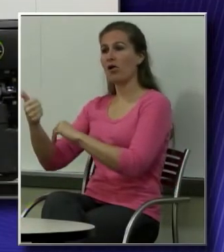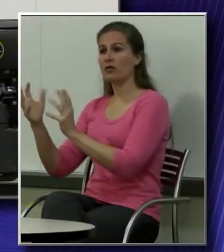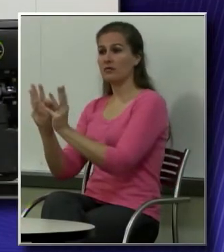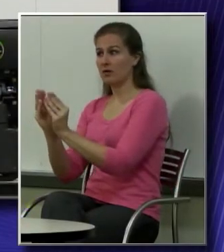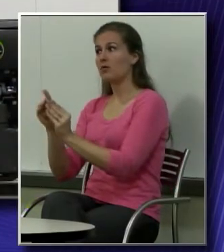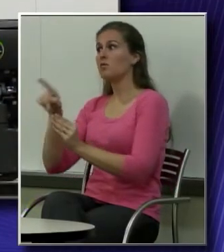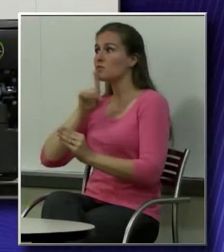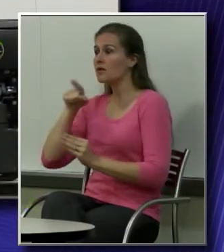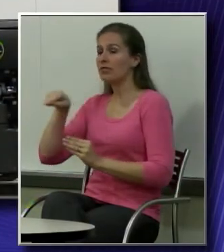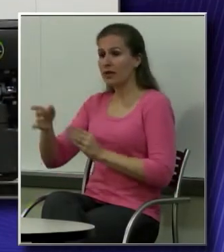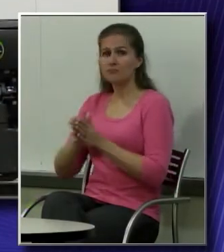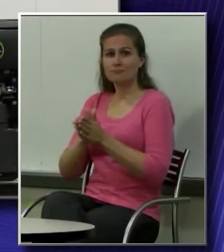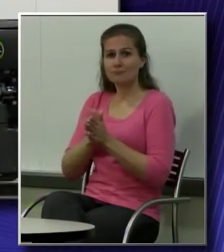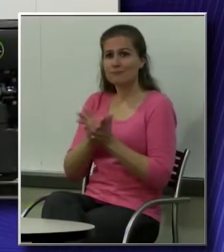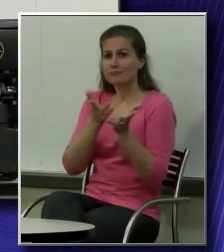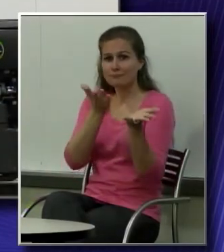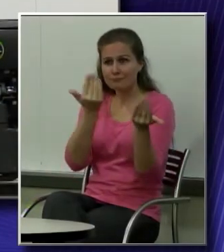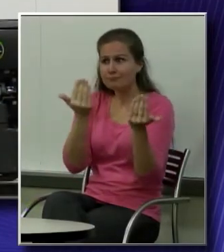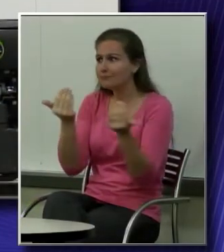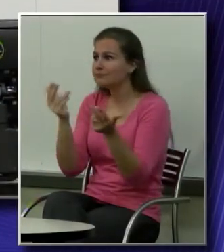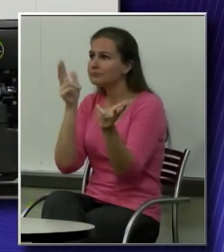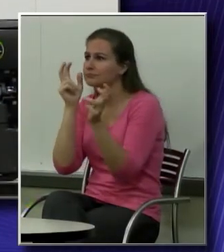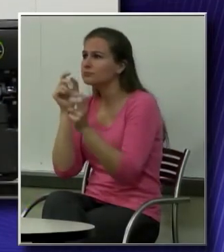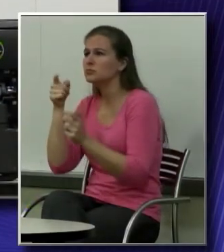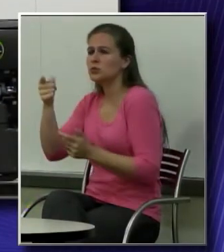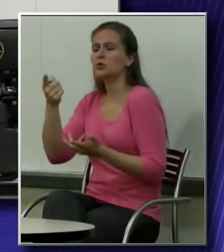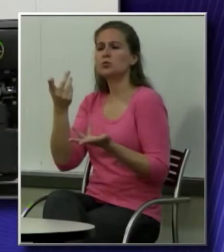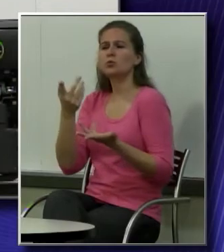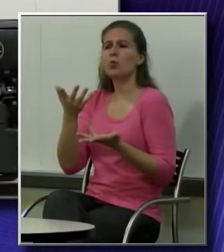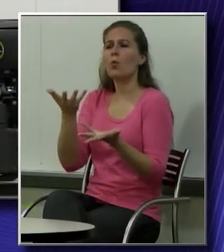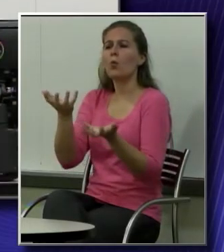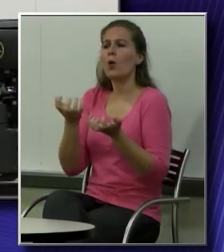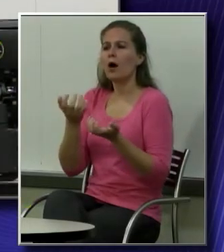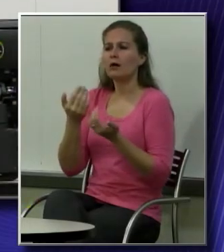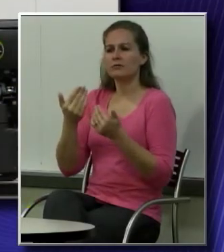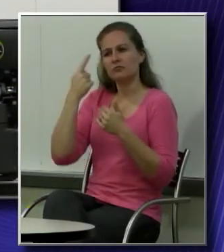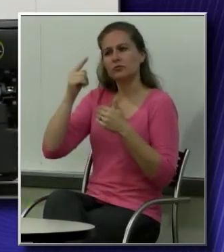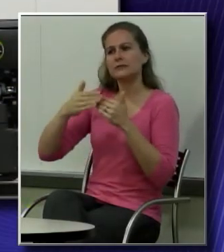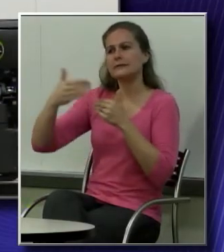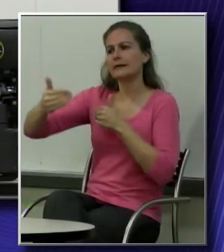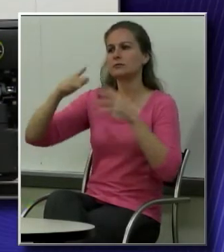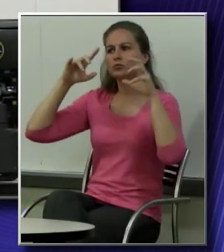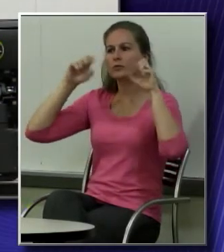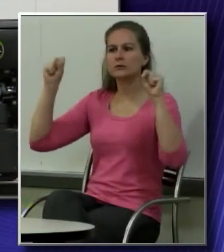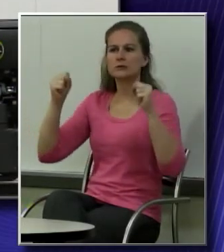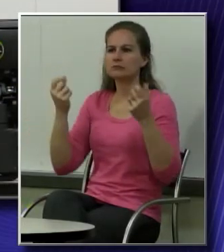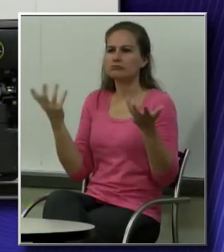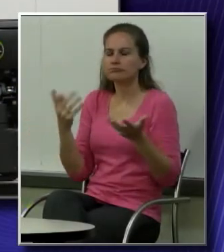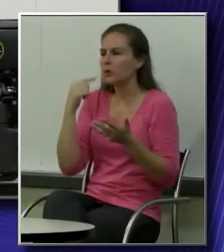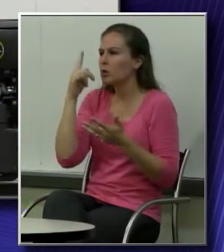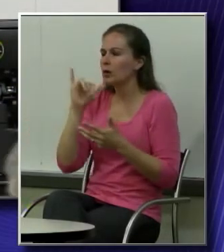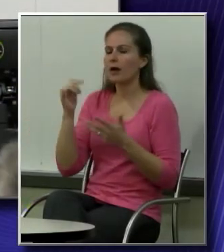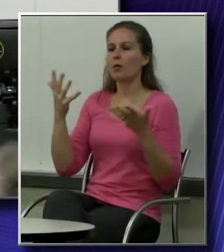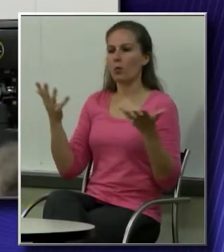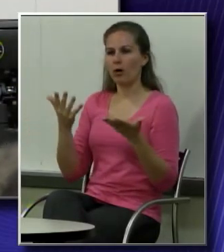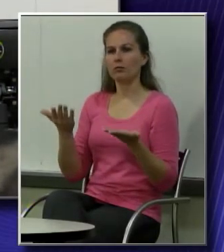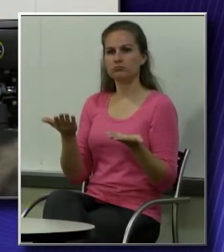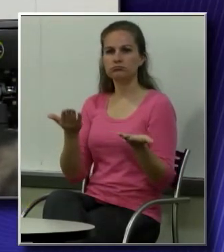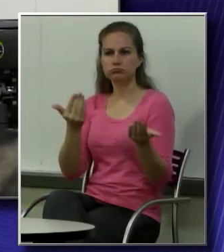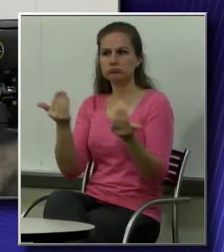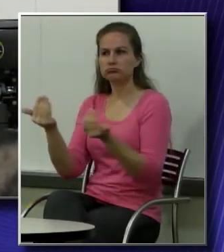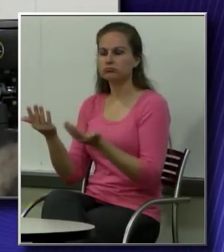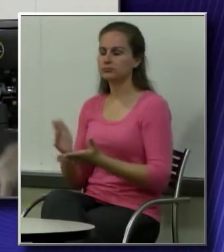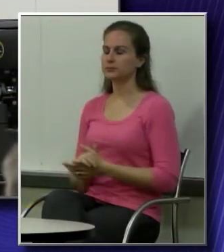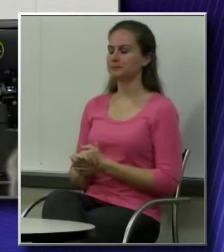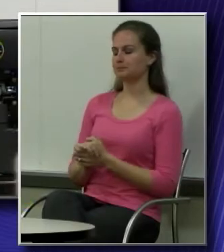from you and what you think are desirable characteristics for the next president. So I'd like to,